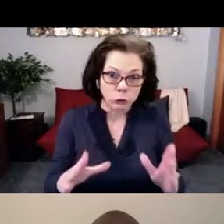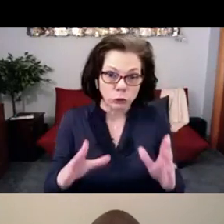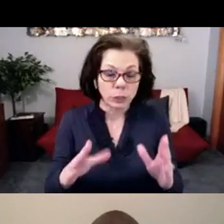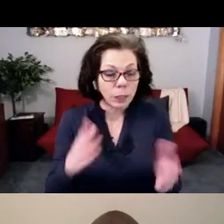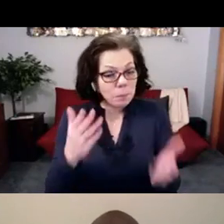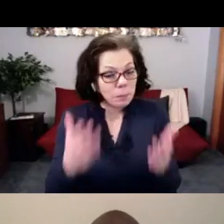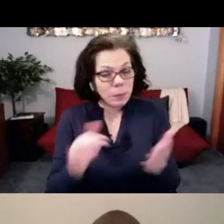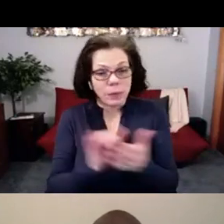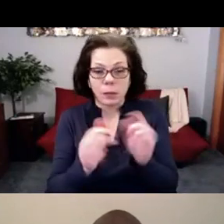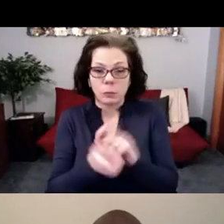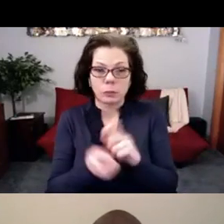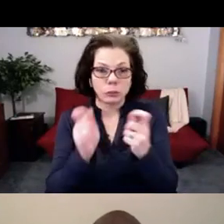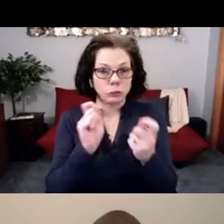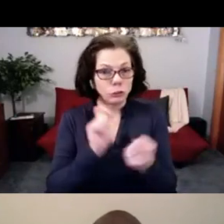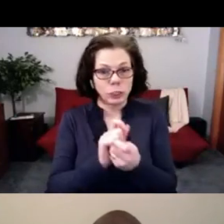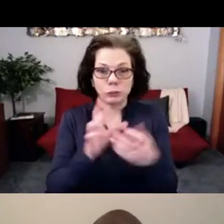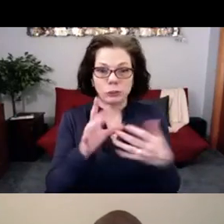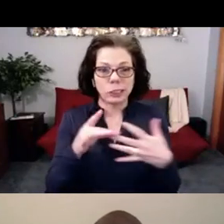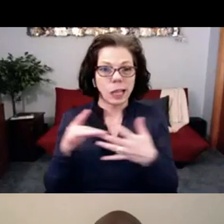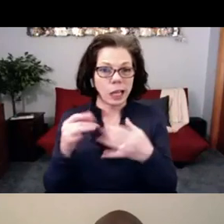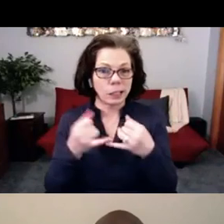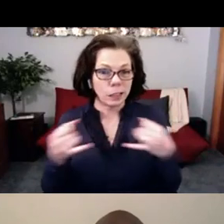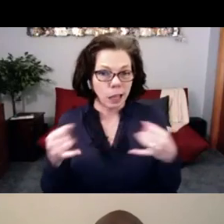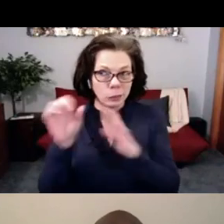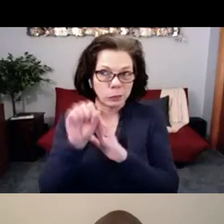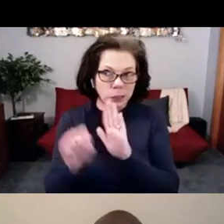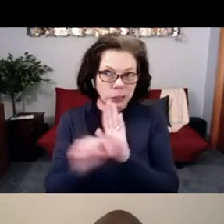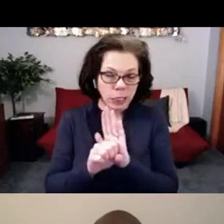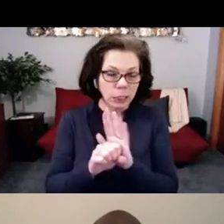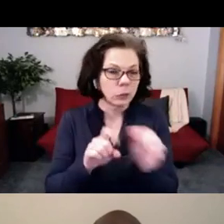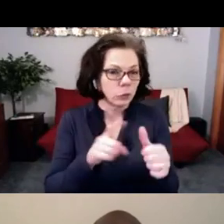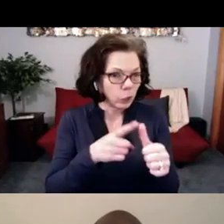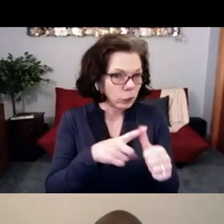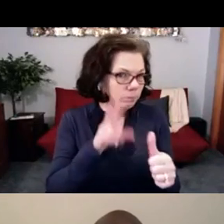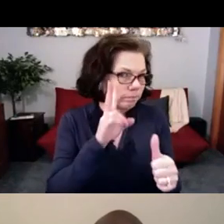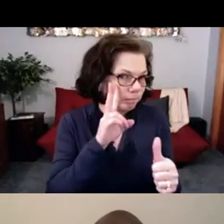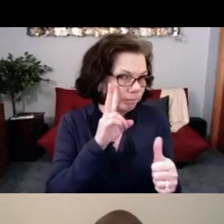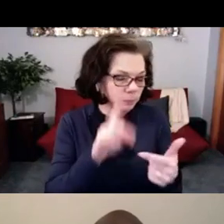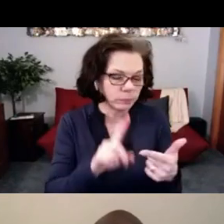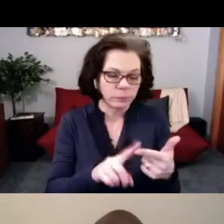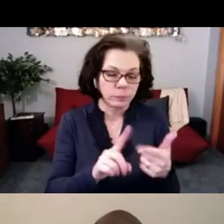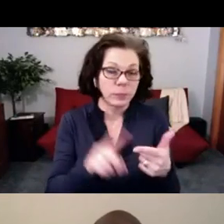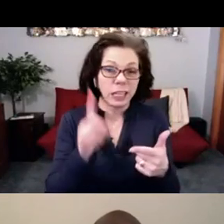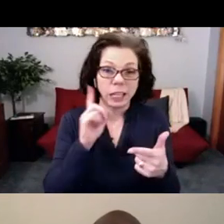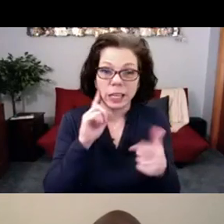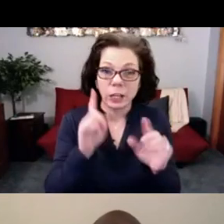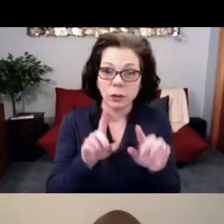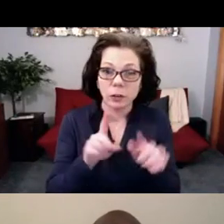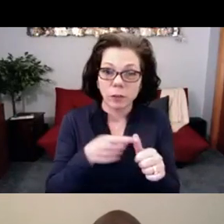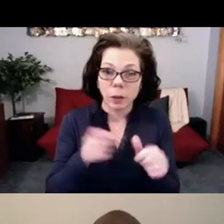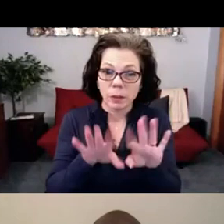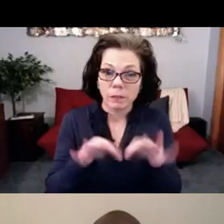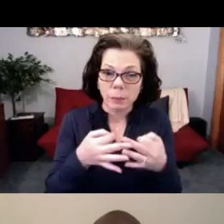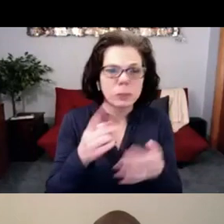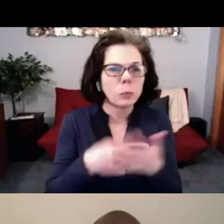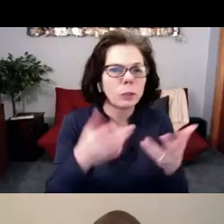parameters that are being provided by the state. So we have to see that, and we also need to hear from families about what your desire is. And with family